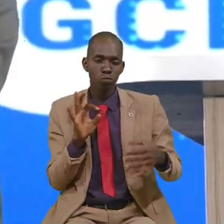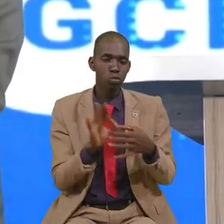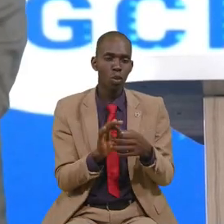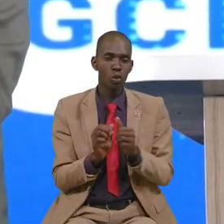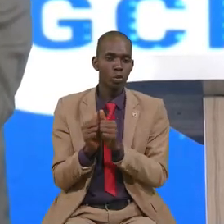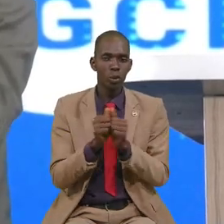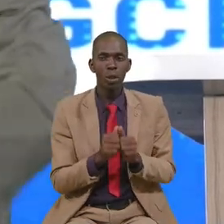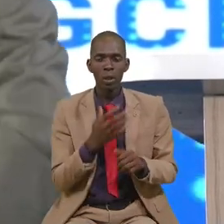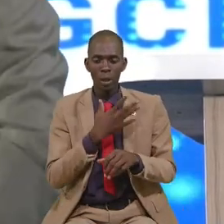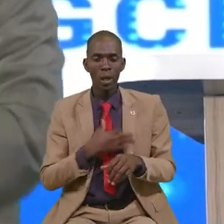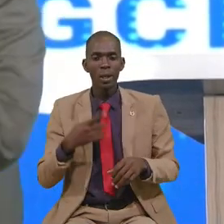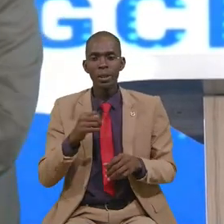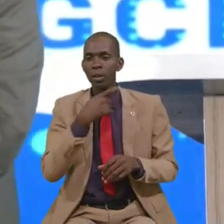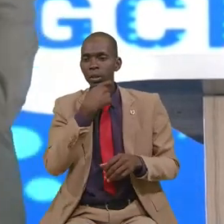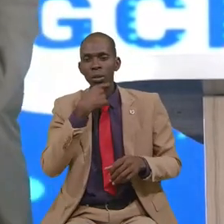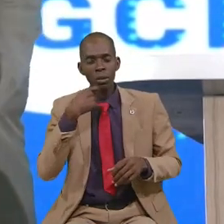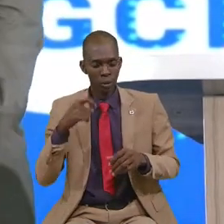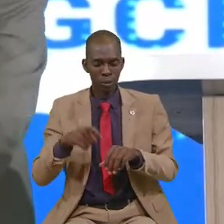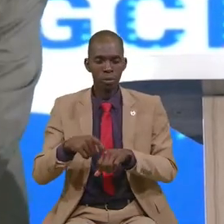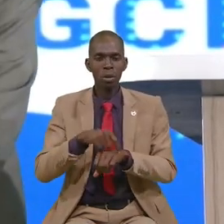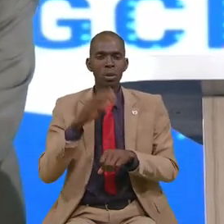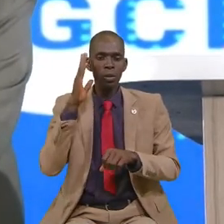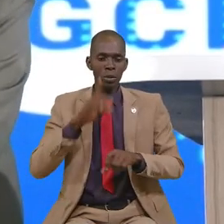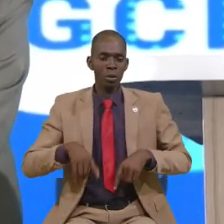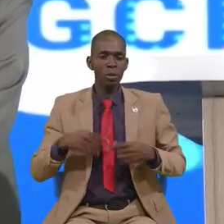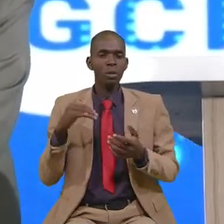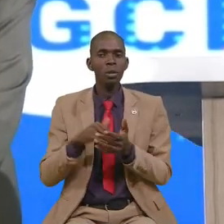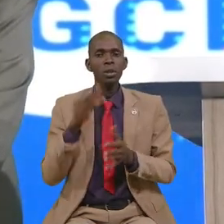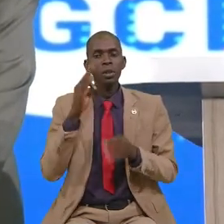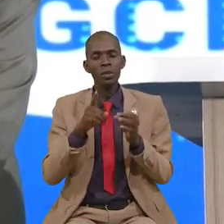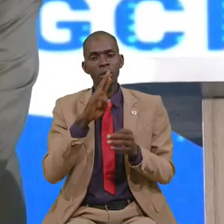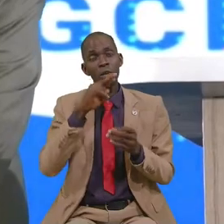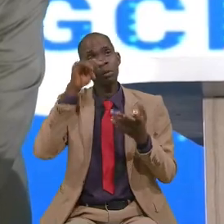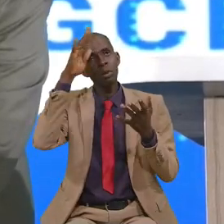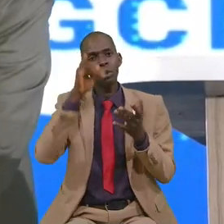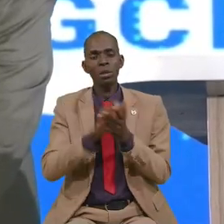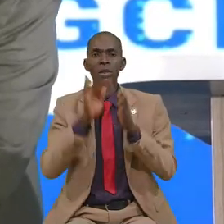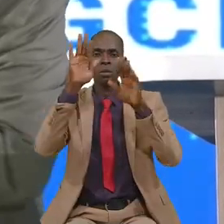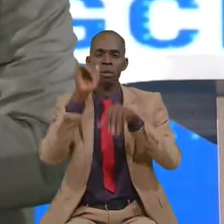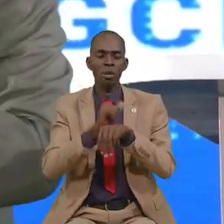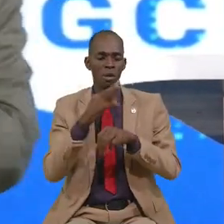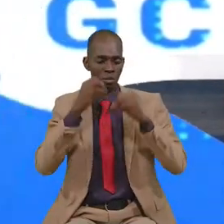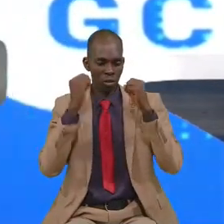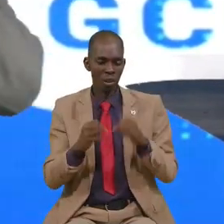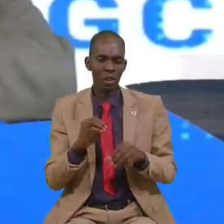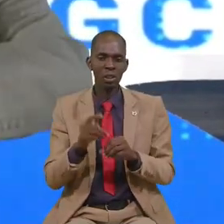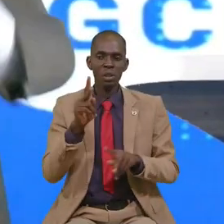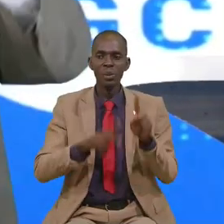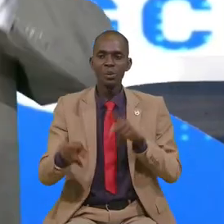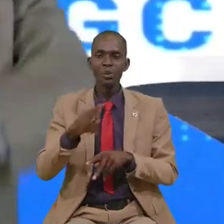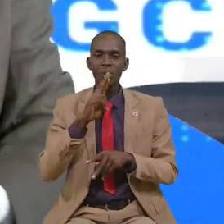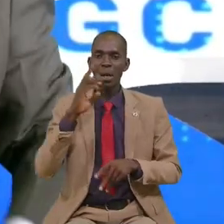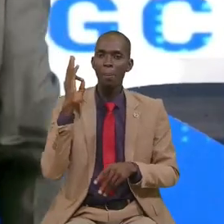bones will live again, if you expect that miracle of strength in the people you are preaching to,